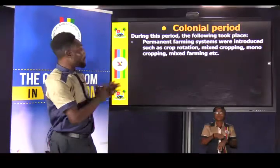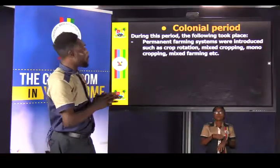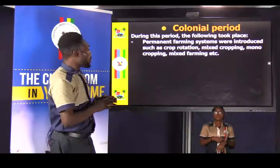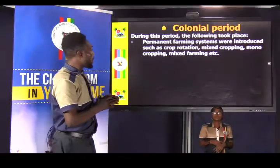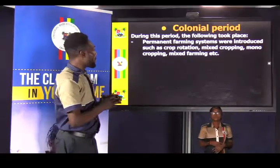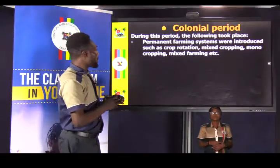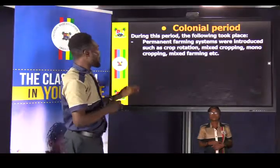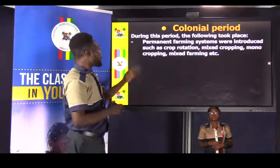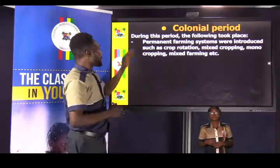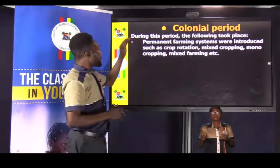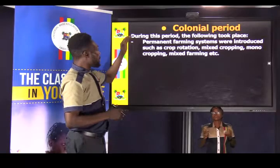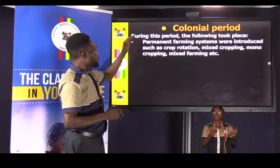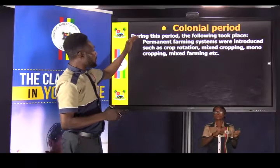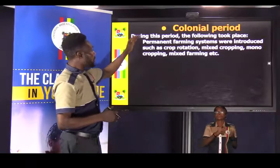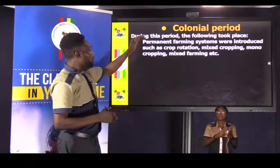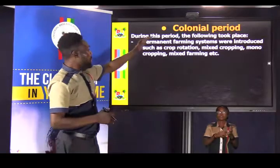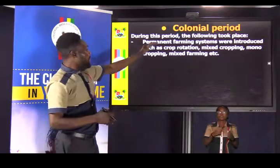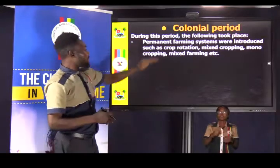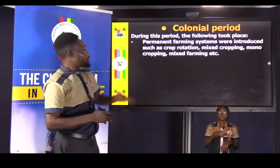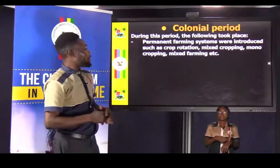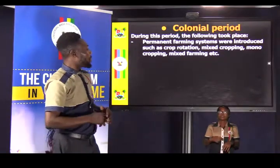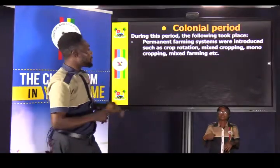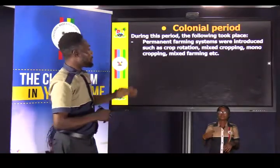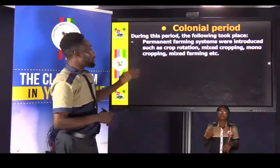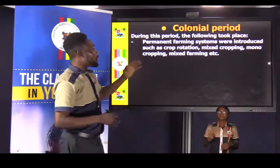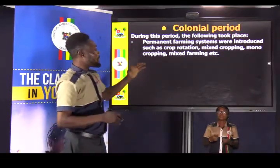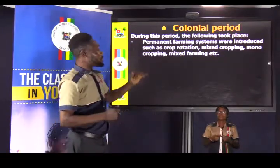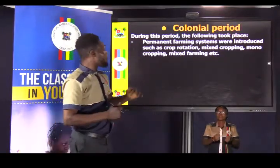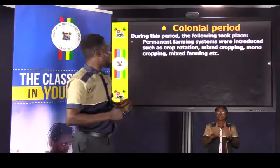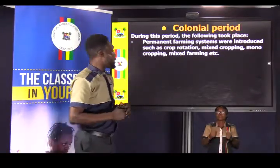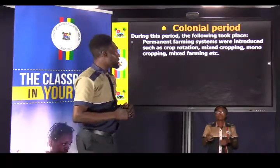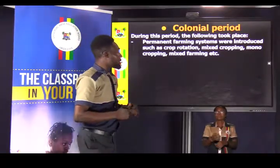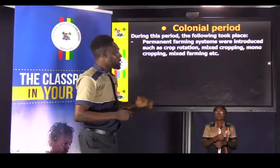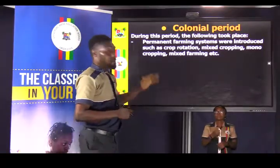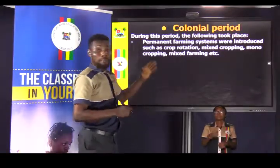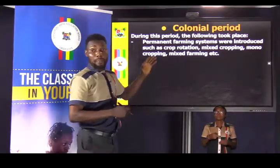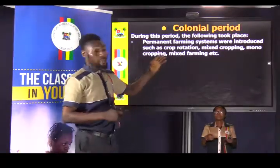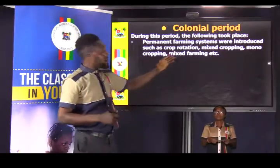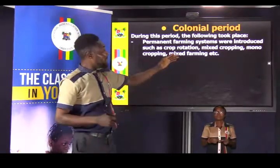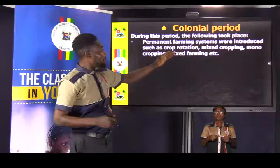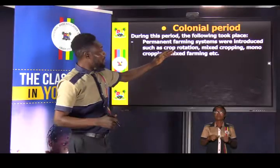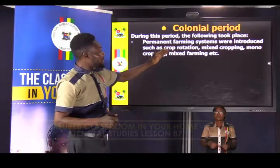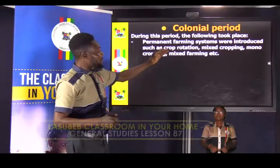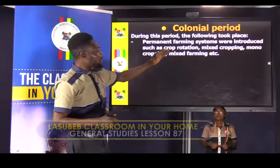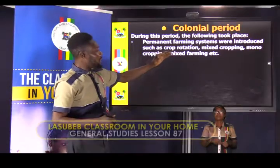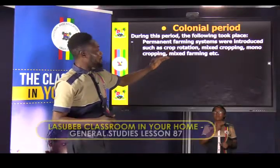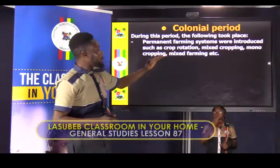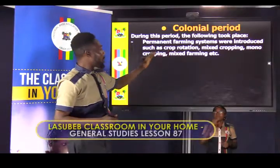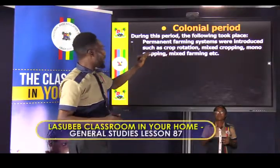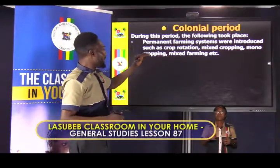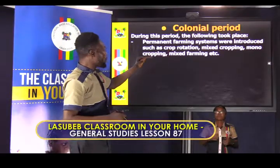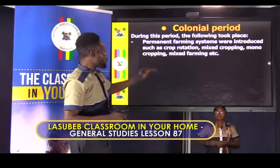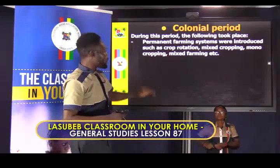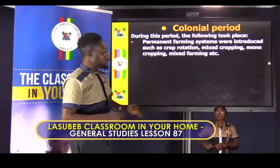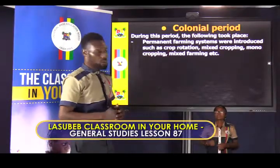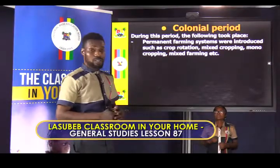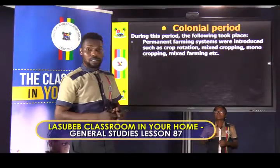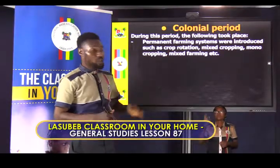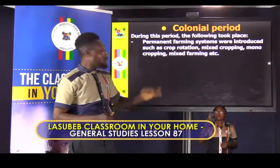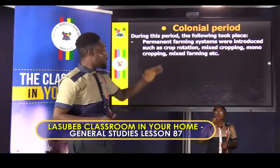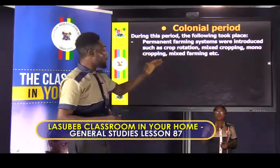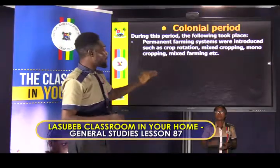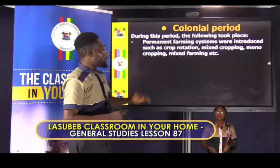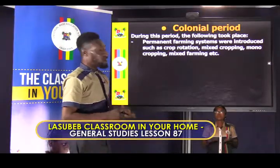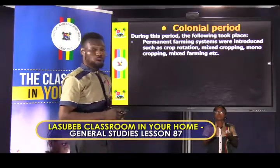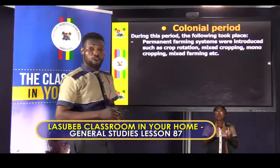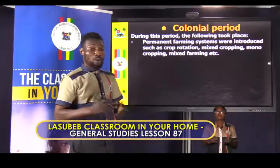after pre-colonial period. During this period, the following took place. Permanent farming systems were introduced,